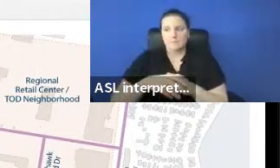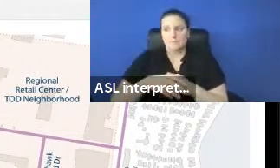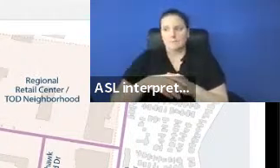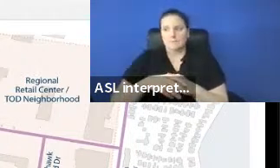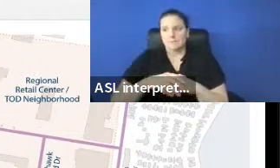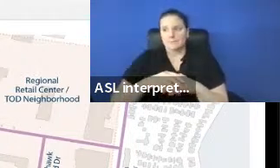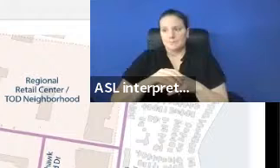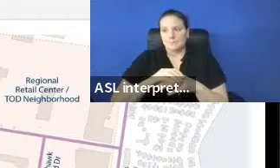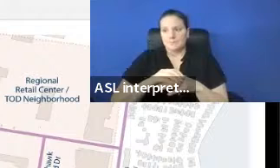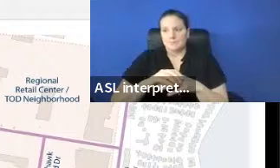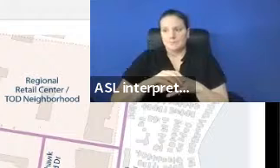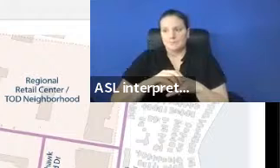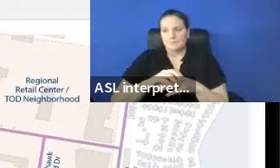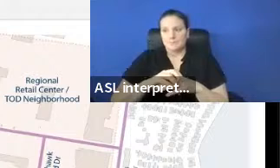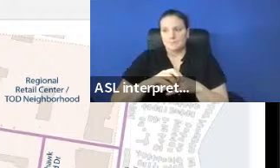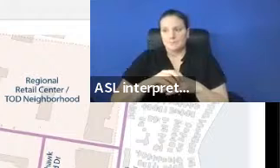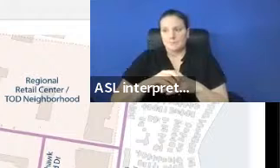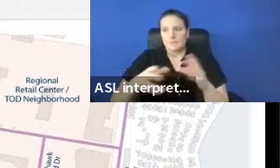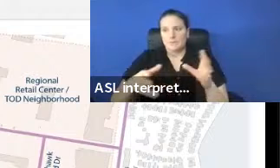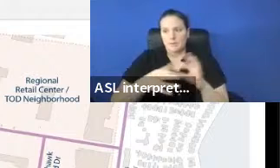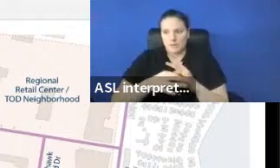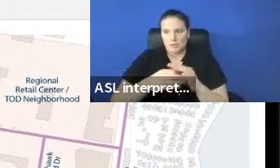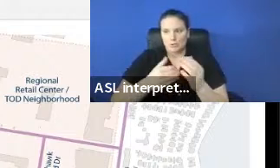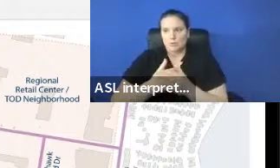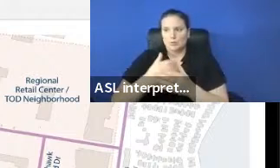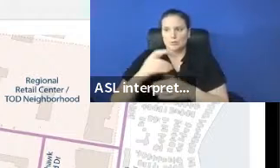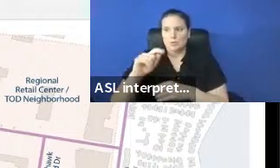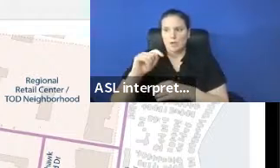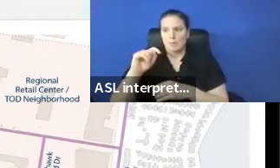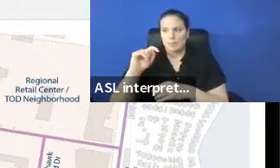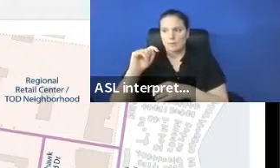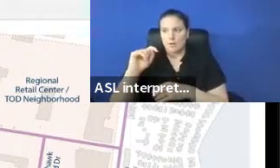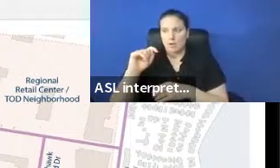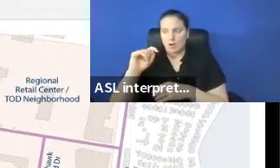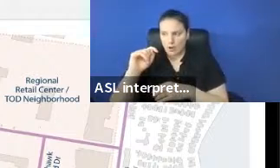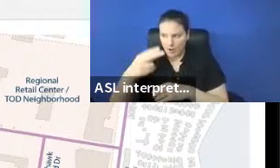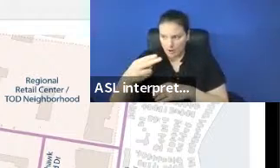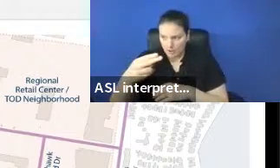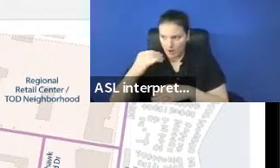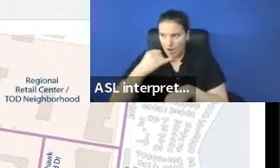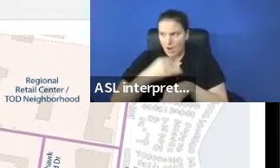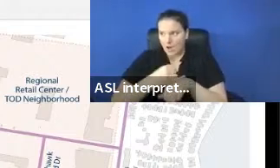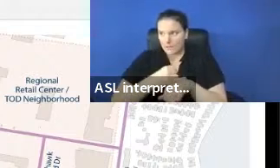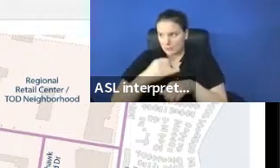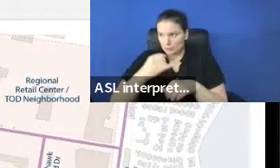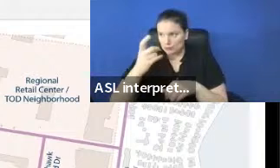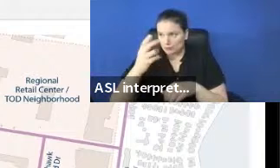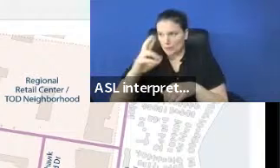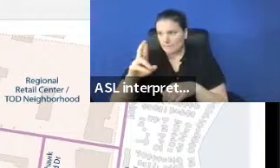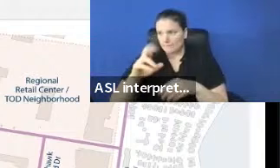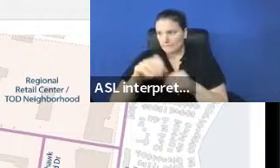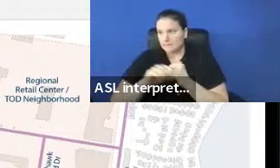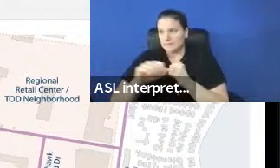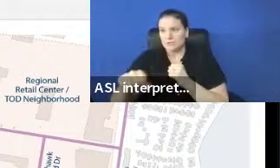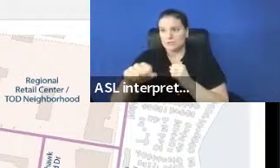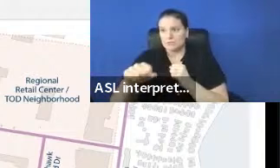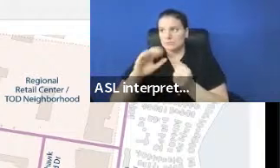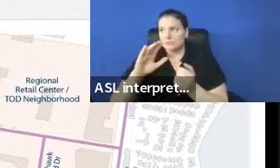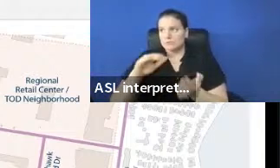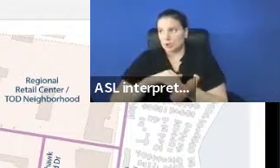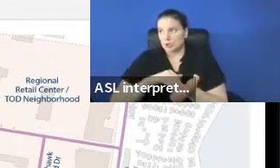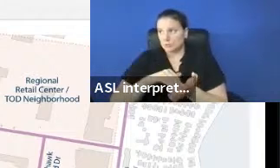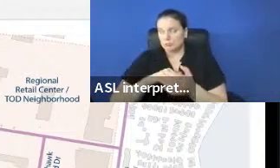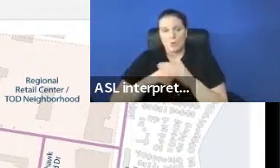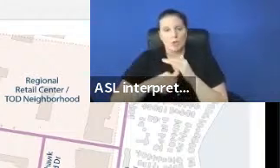connect with the new Tomahawk Island Drive extension that goes up the center of the island underneath I-5. So